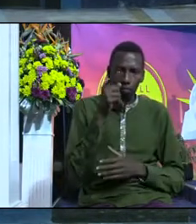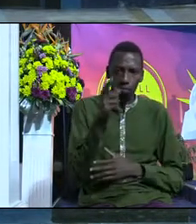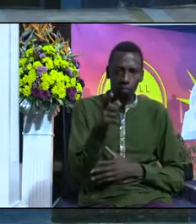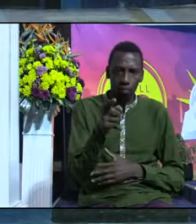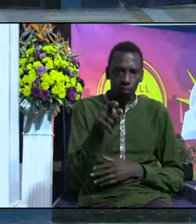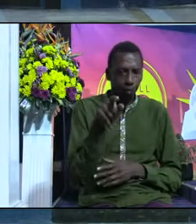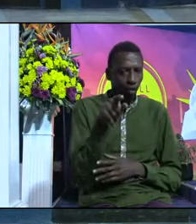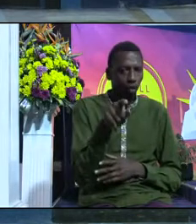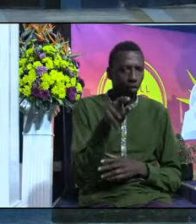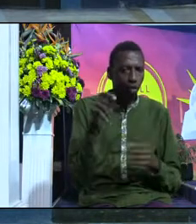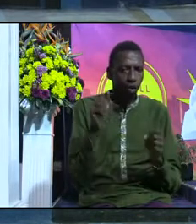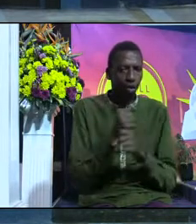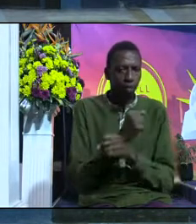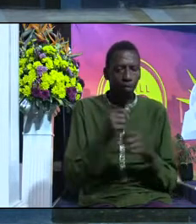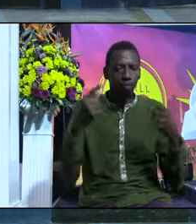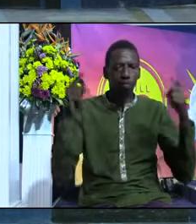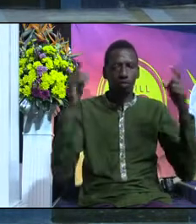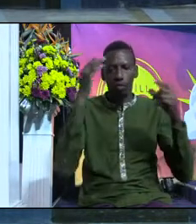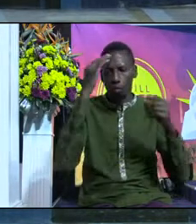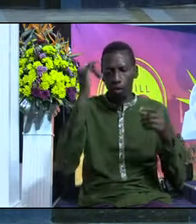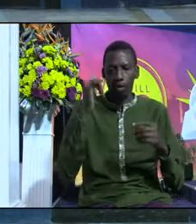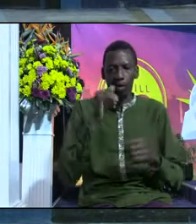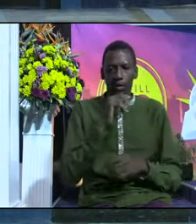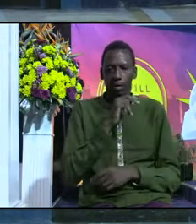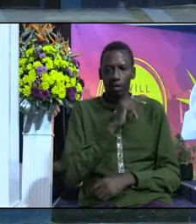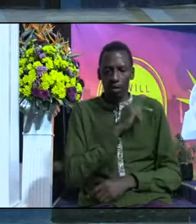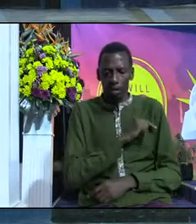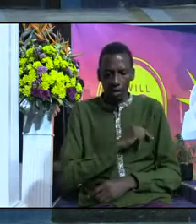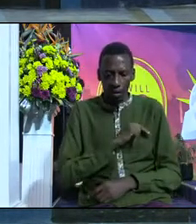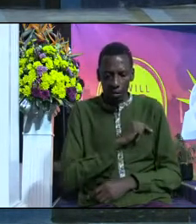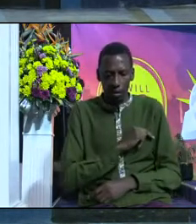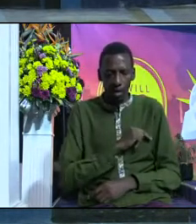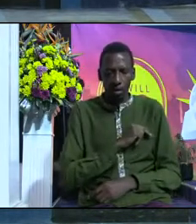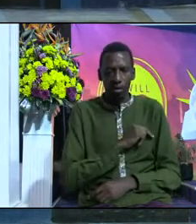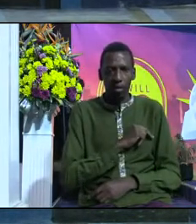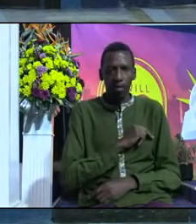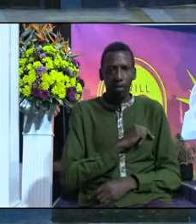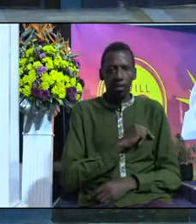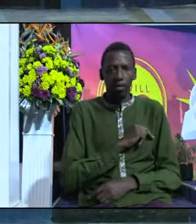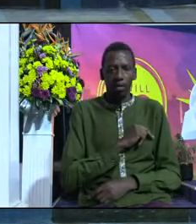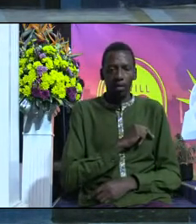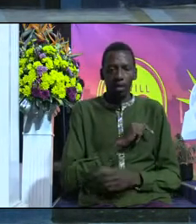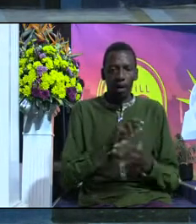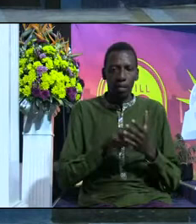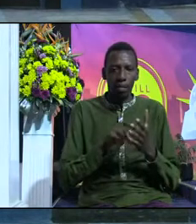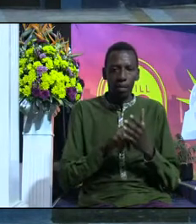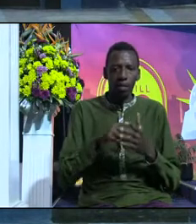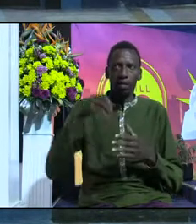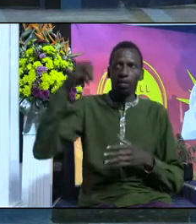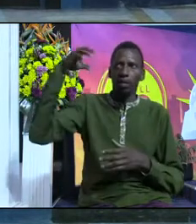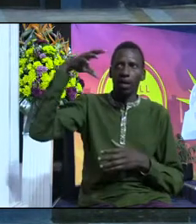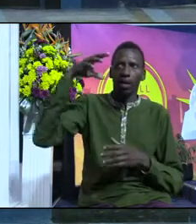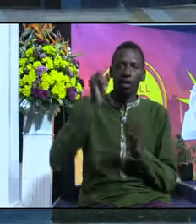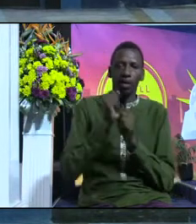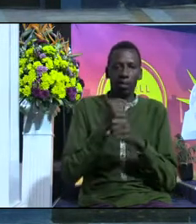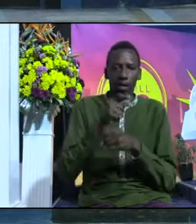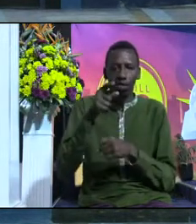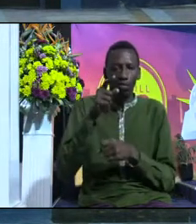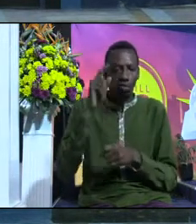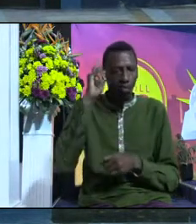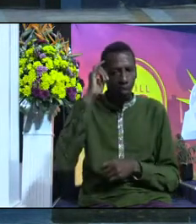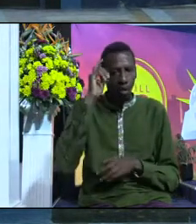you are darkened by nature's sun, meaning that you're black or you're too